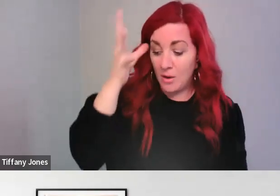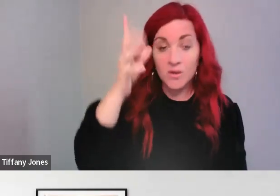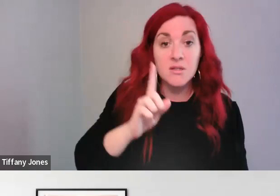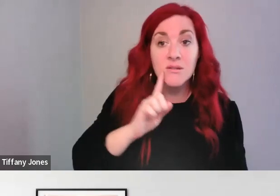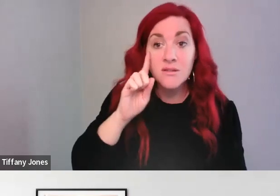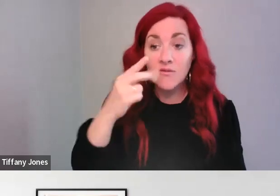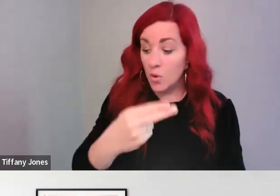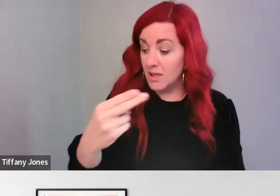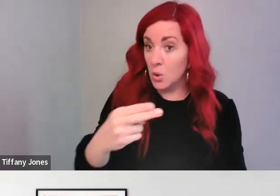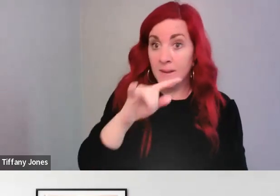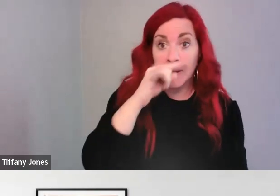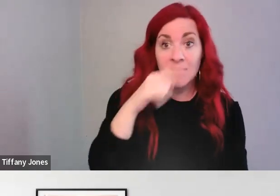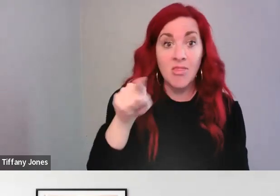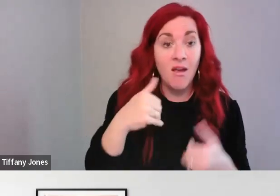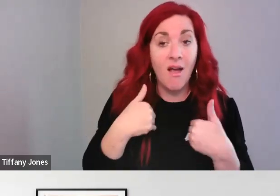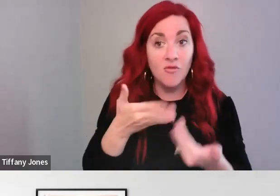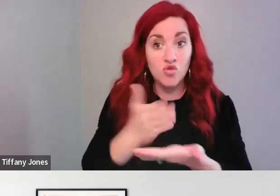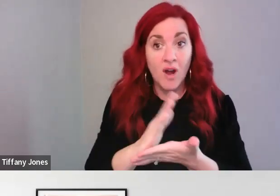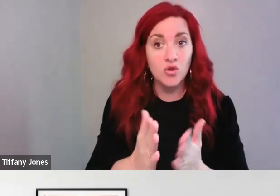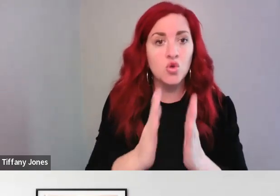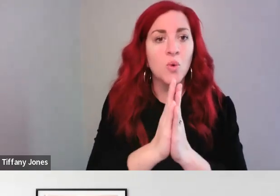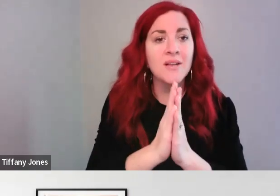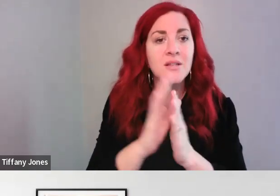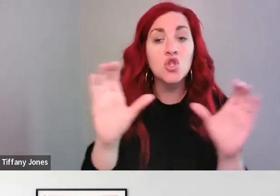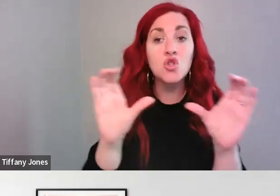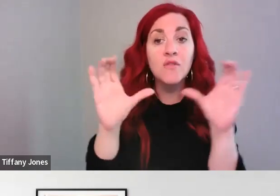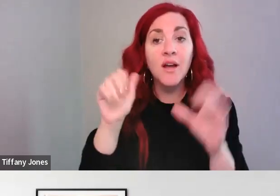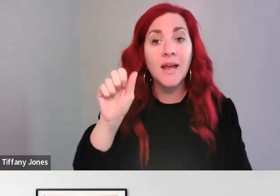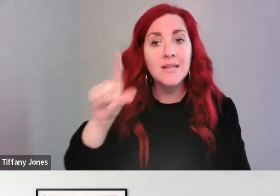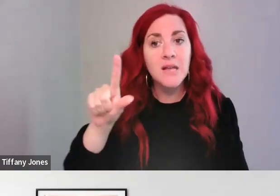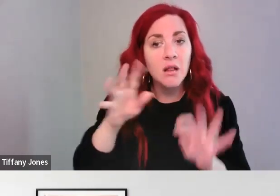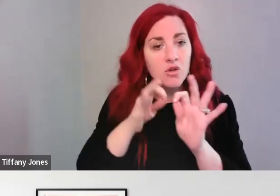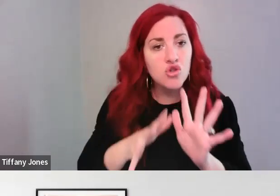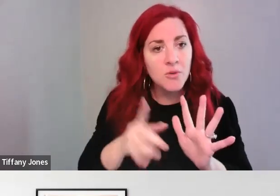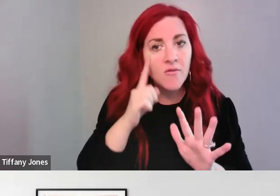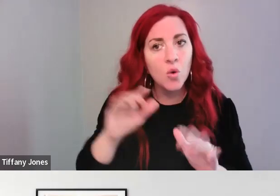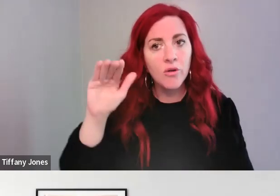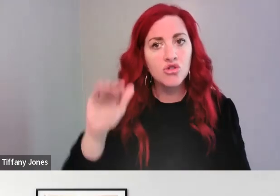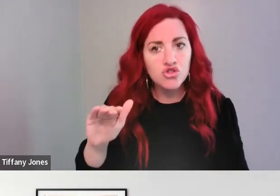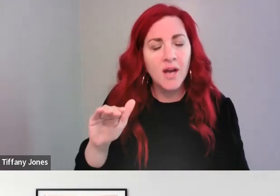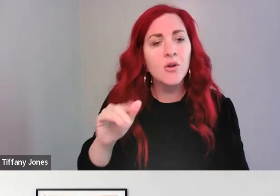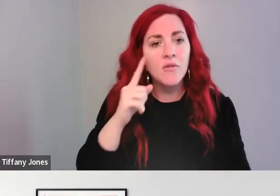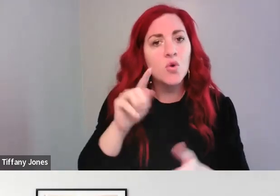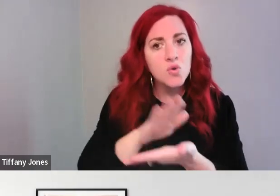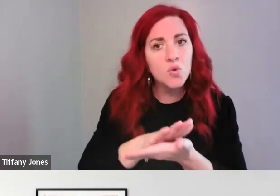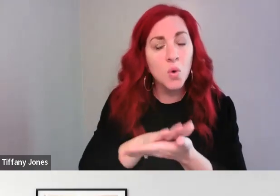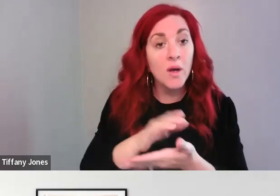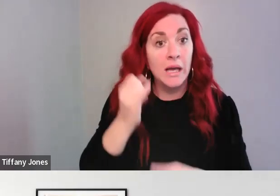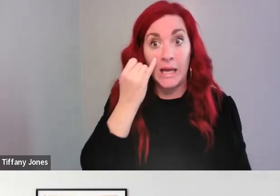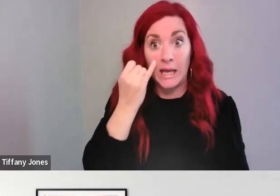kids that they have the right to request a certified ASL interpreter for their child in the school? And